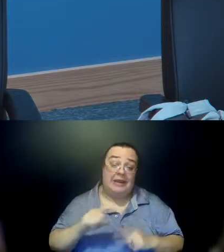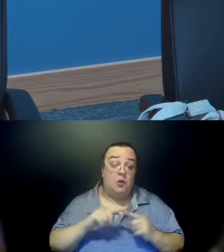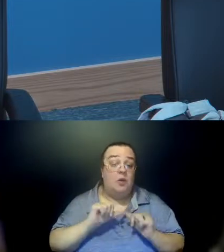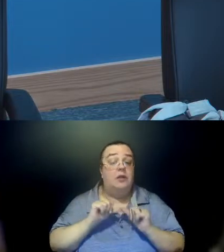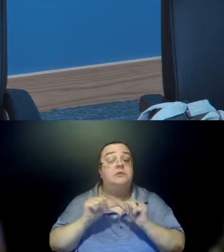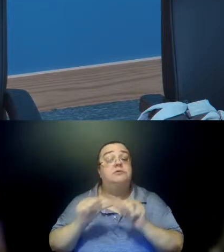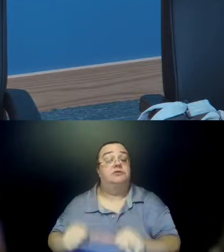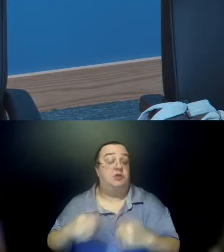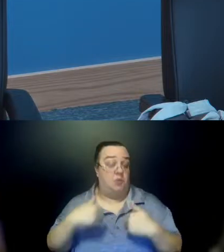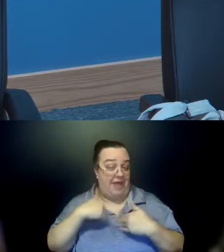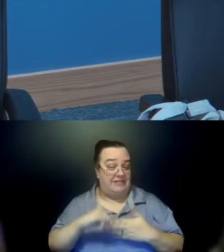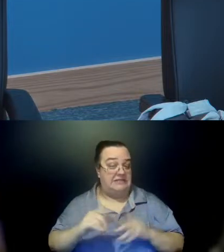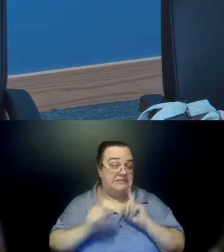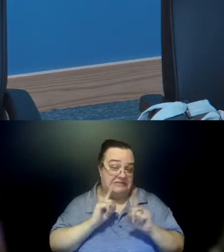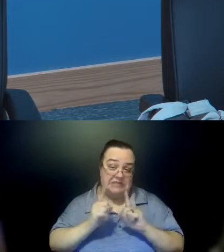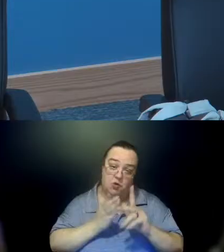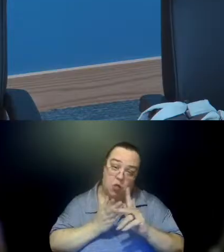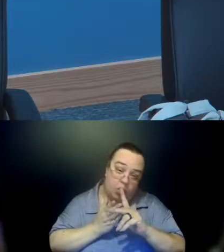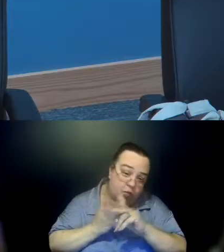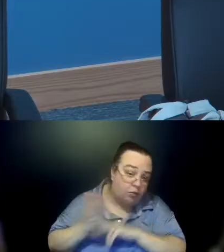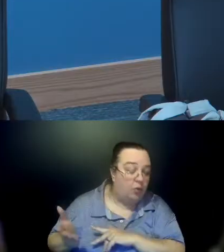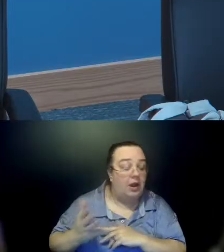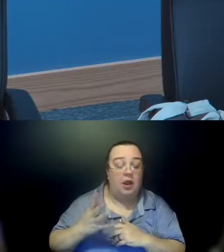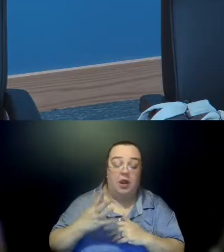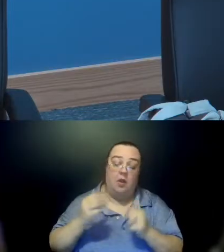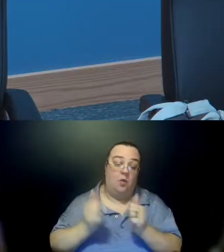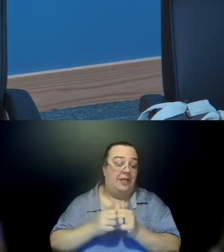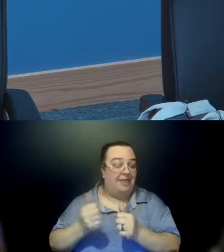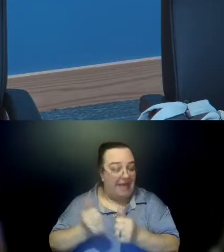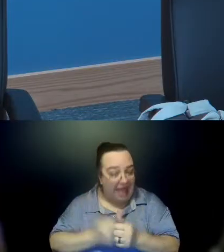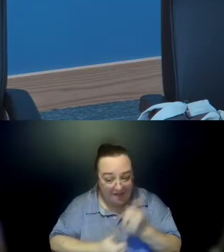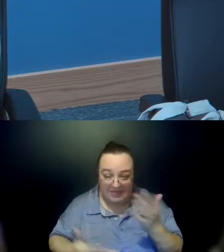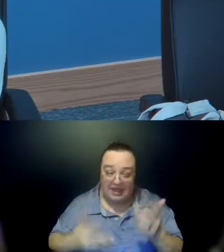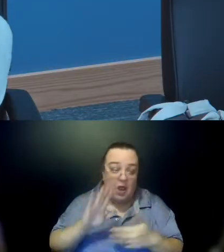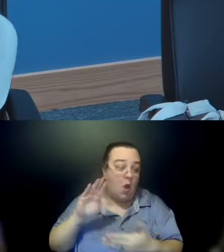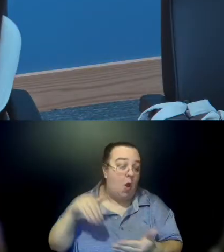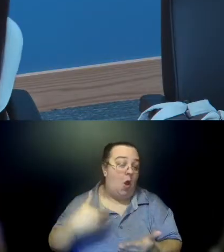throughout, and with everything, every expenditure that we have.